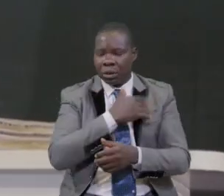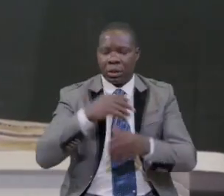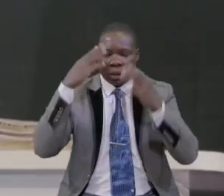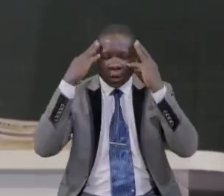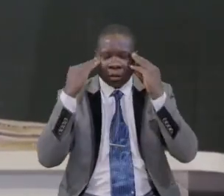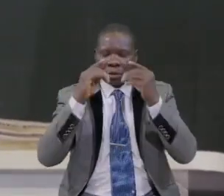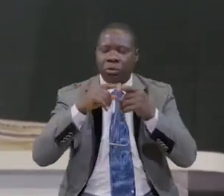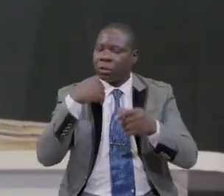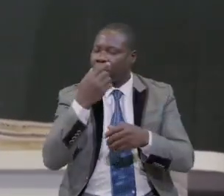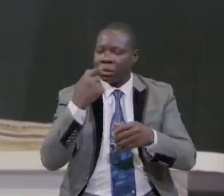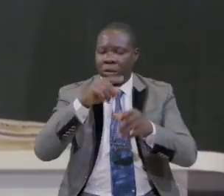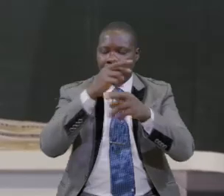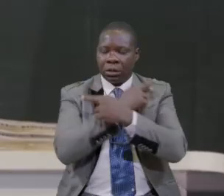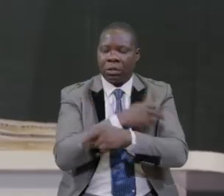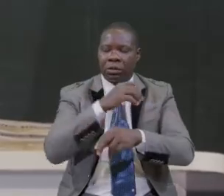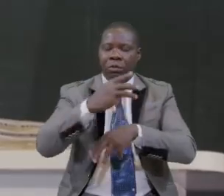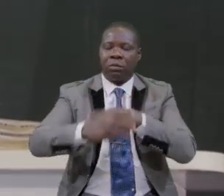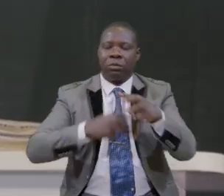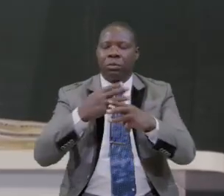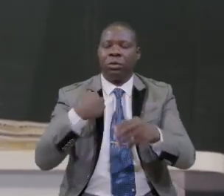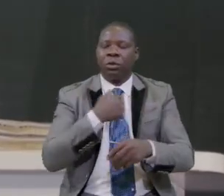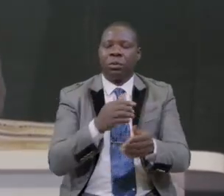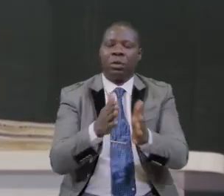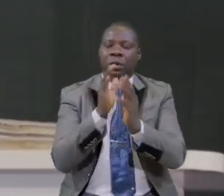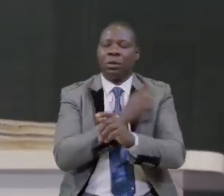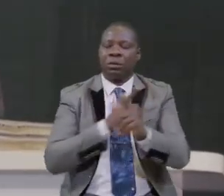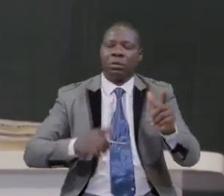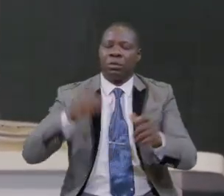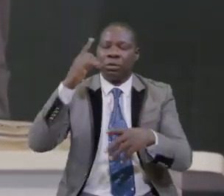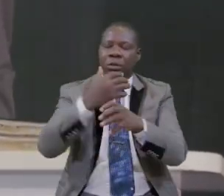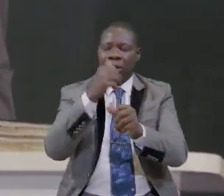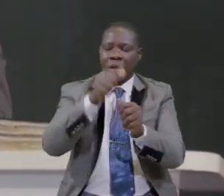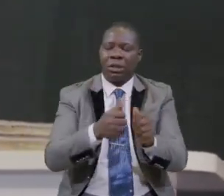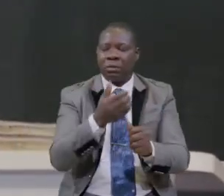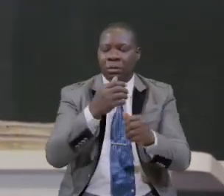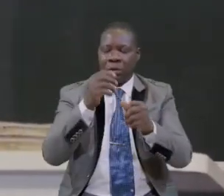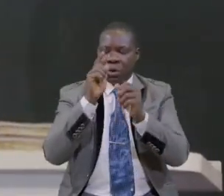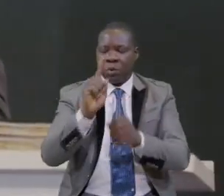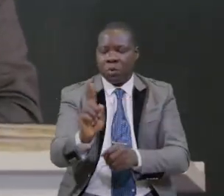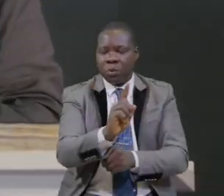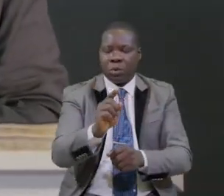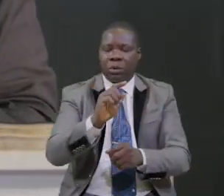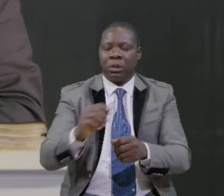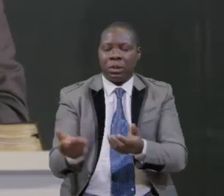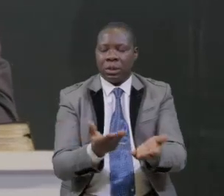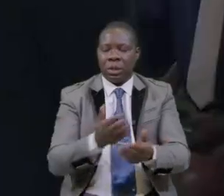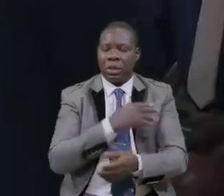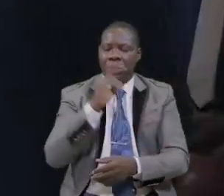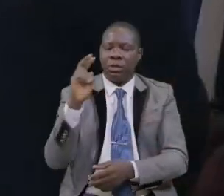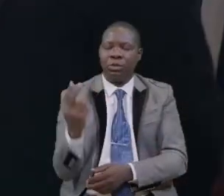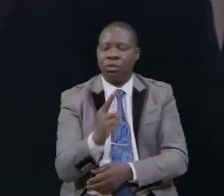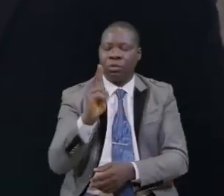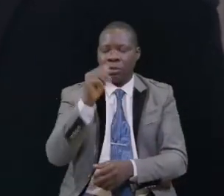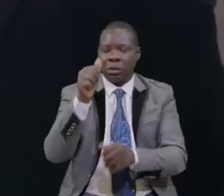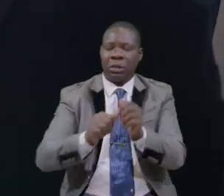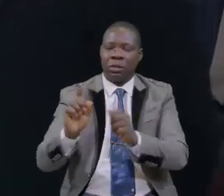asking, Lord, you take every vessel here and you use every one for your glory.